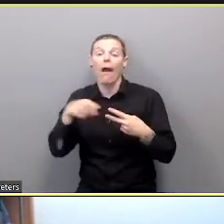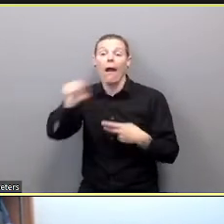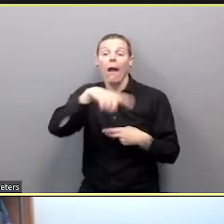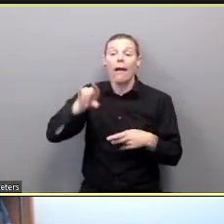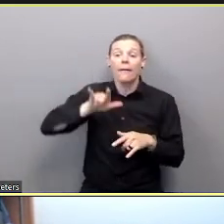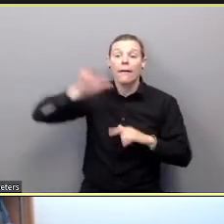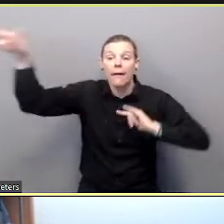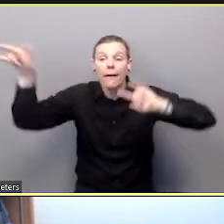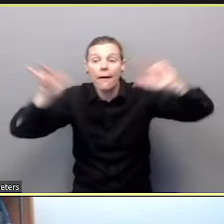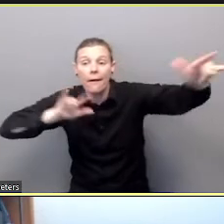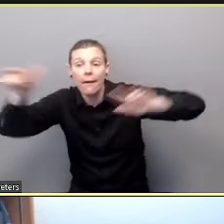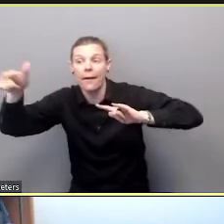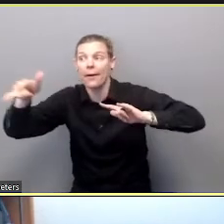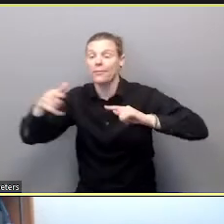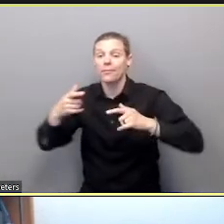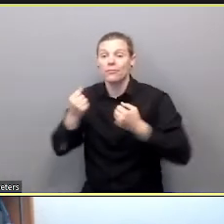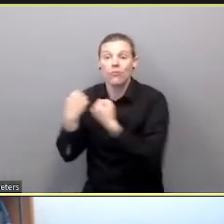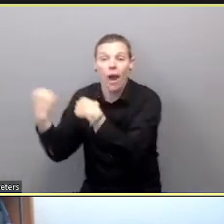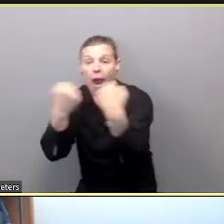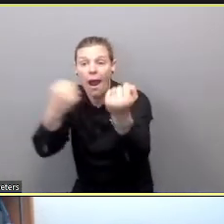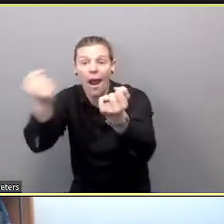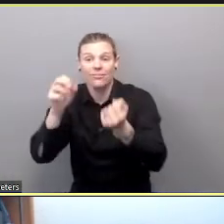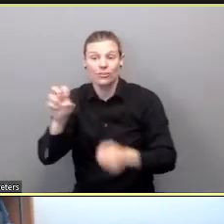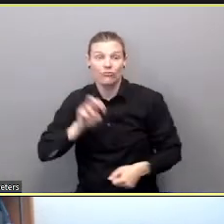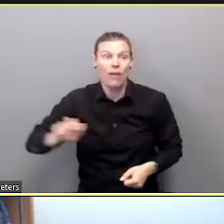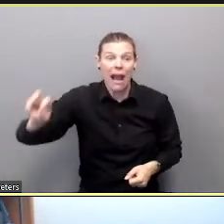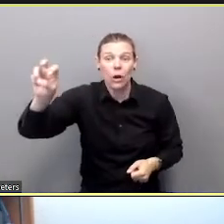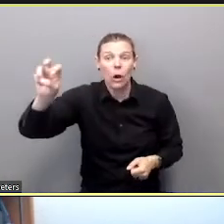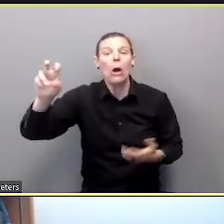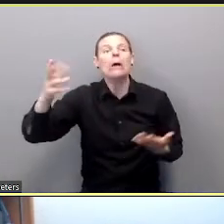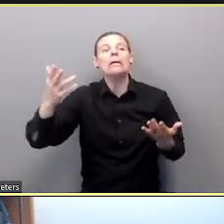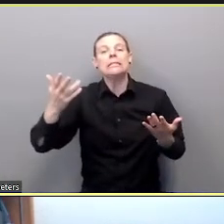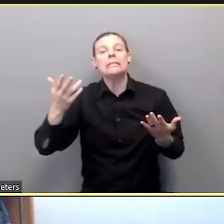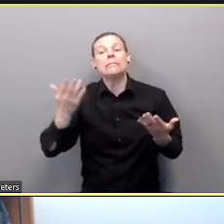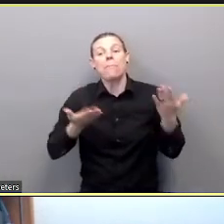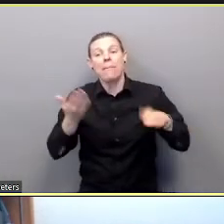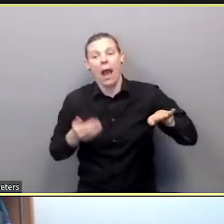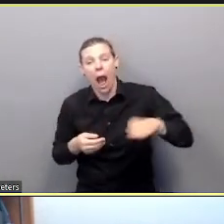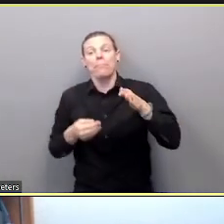us in a negative way or not. So next slide.